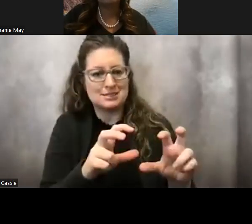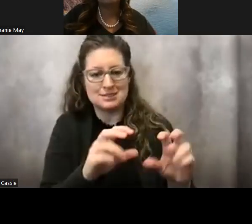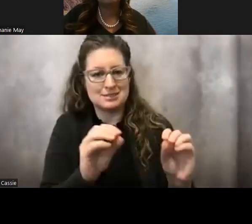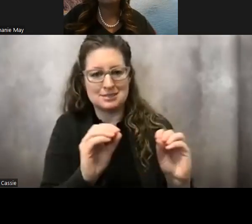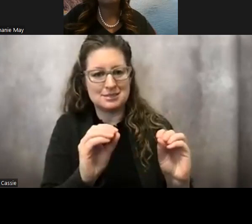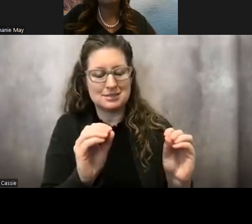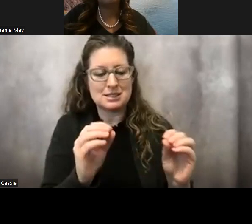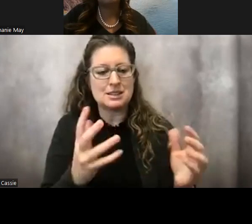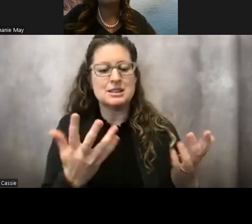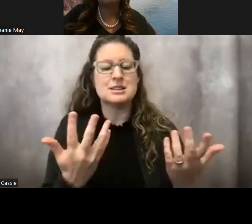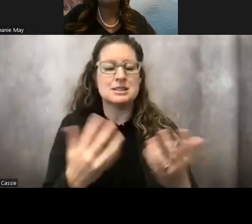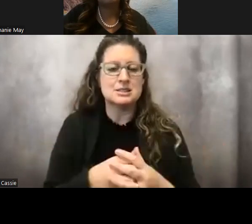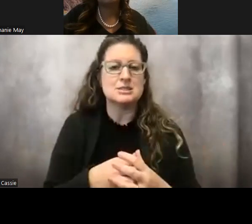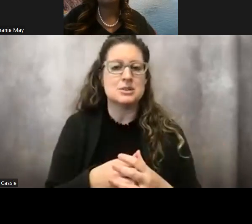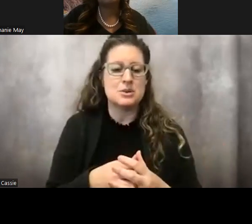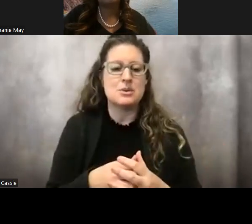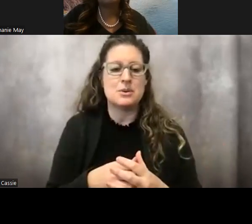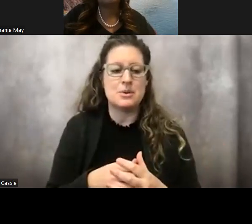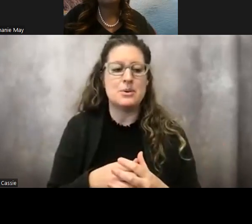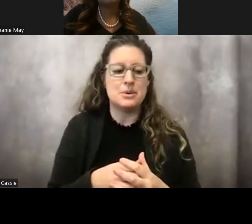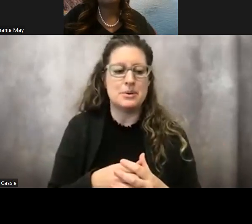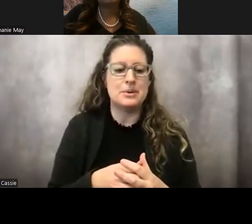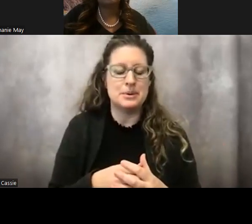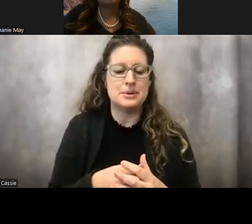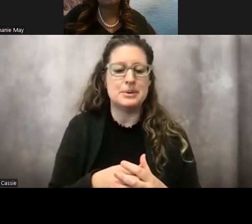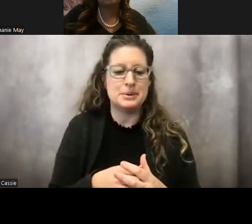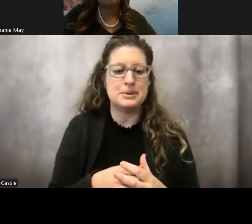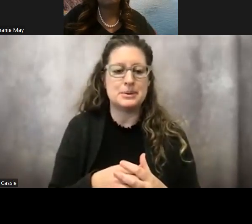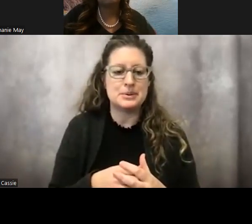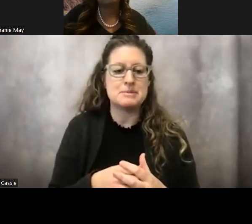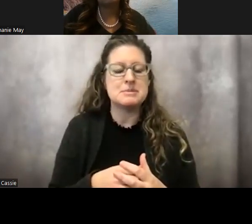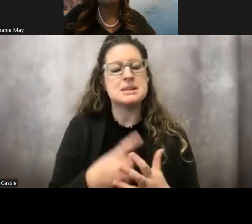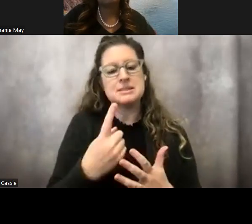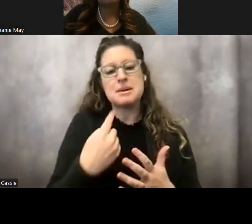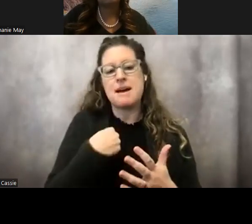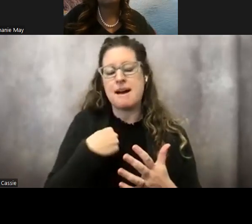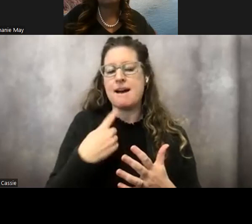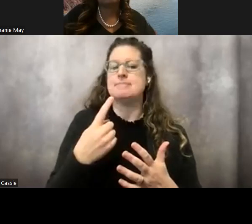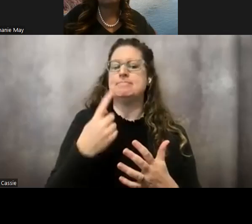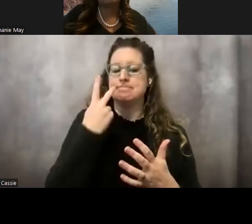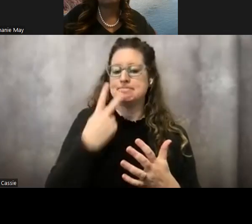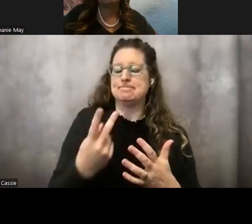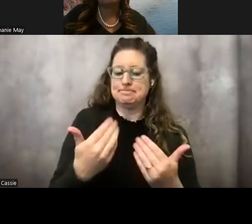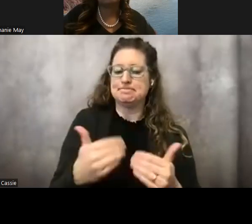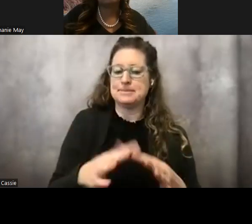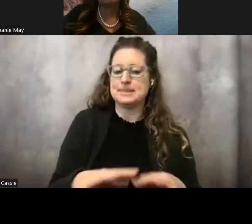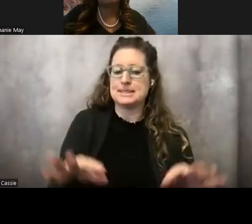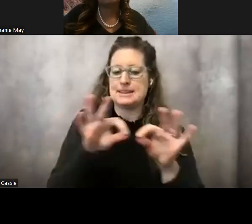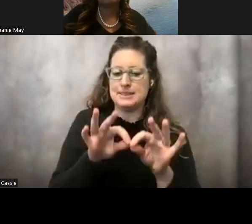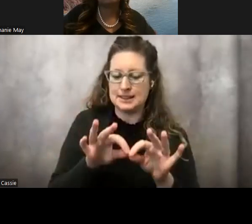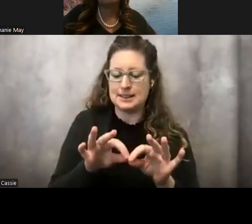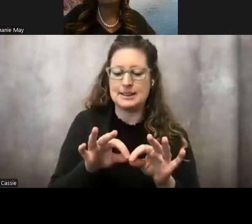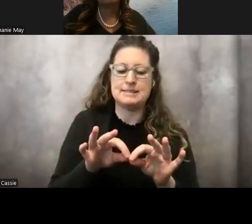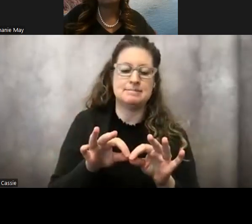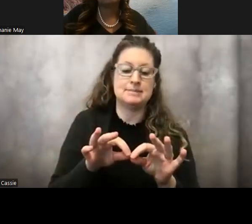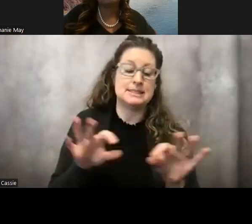one of the things that I have thought is significant, has been significant for me, it's been significant for people I've